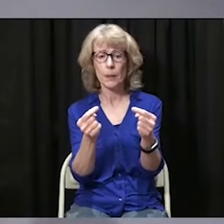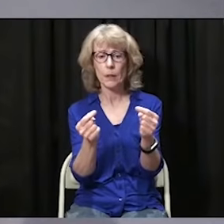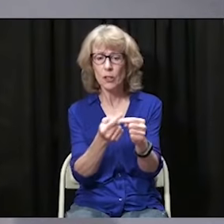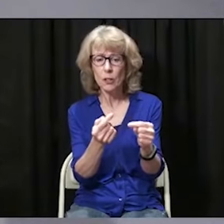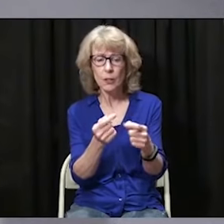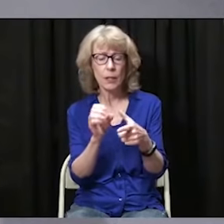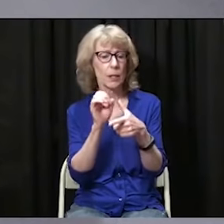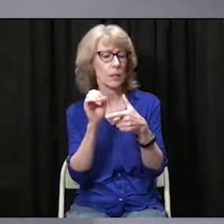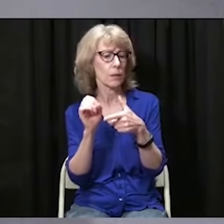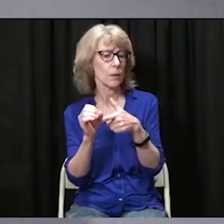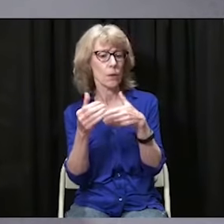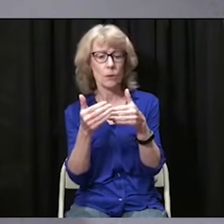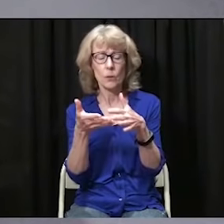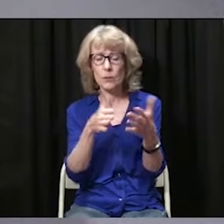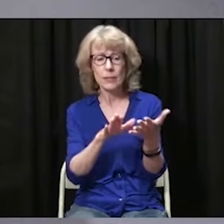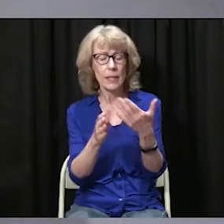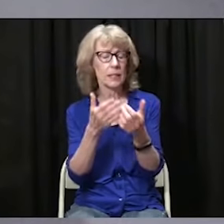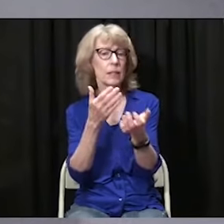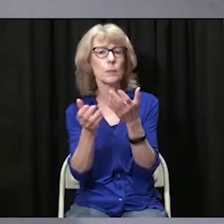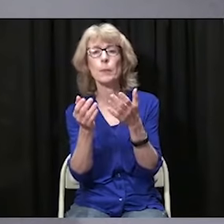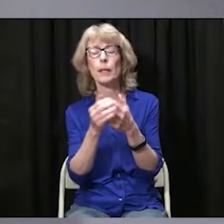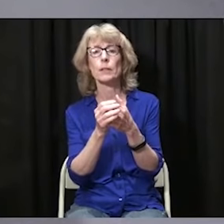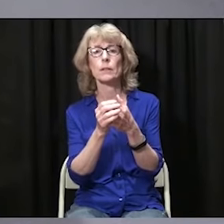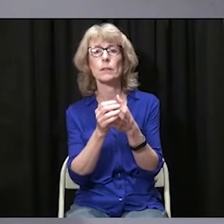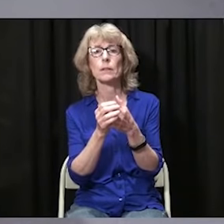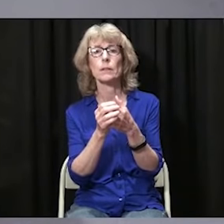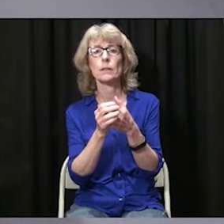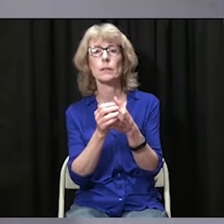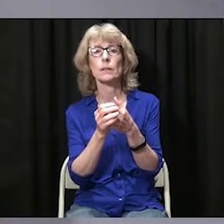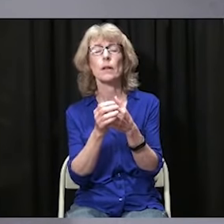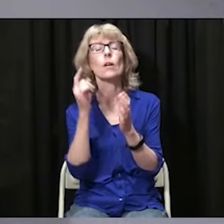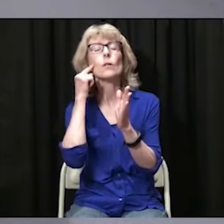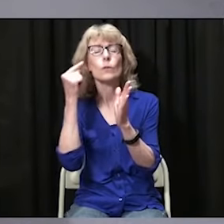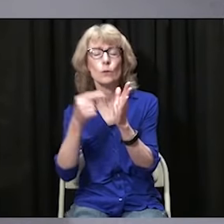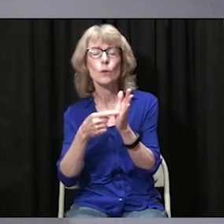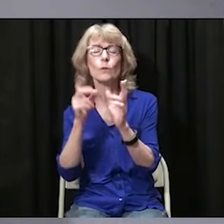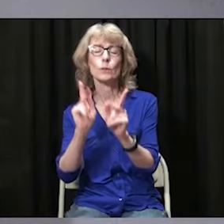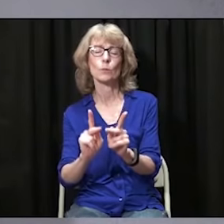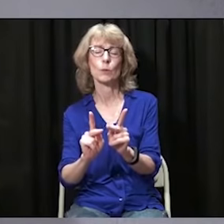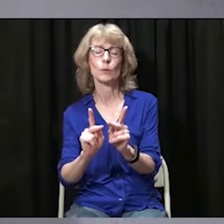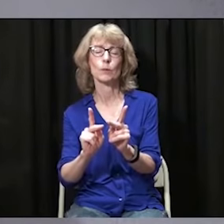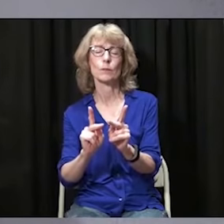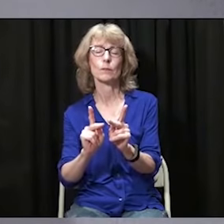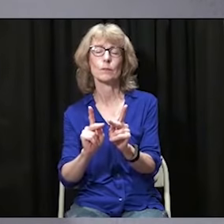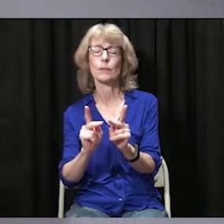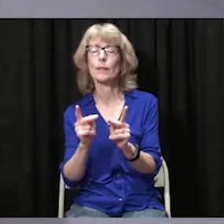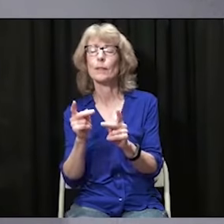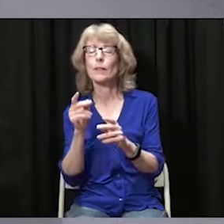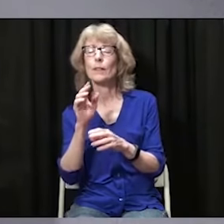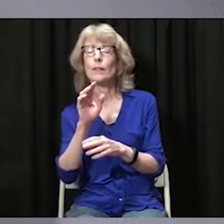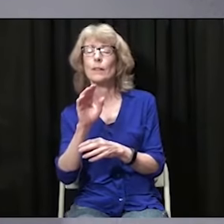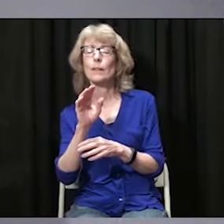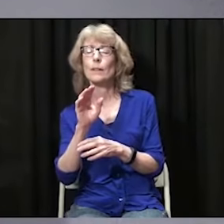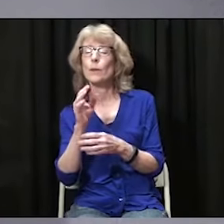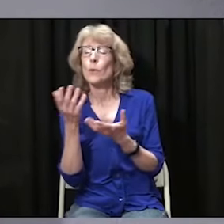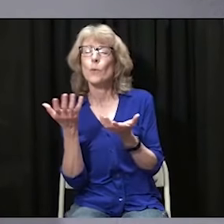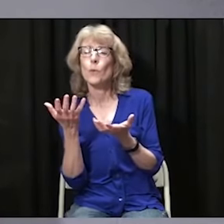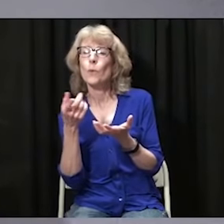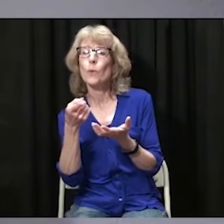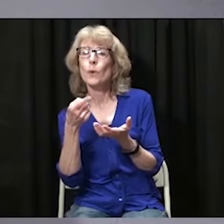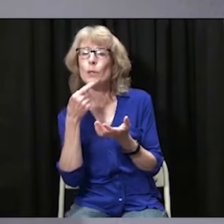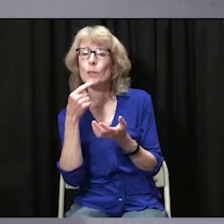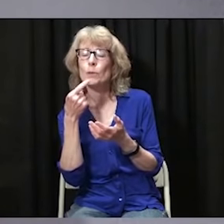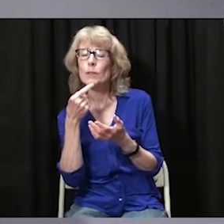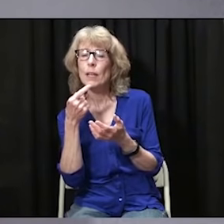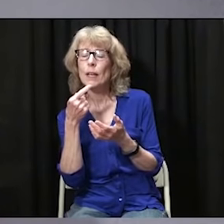in your head, and I want you to think about the next time you're going to see that person. What are you going to say to that person? See, for a lot of people, that's where they get stuck. They're like, I don't know what to